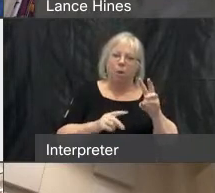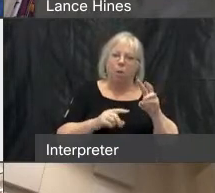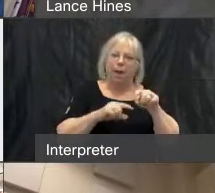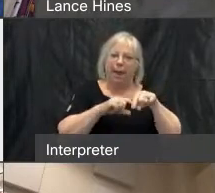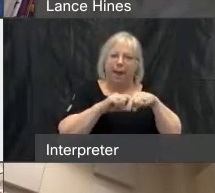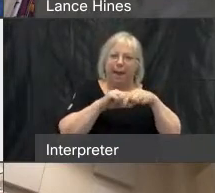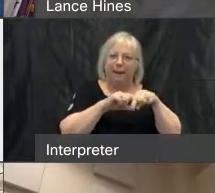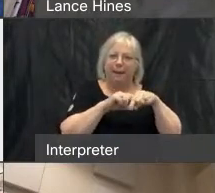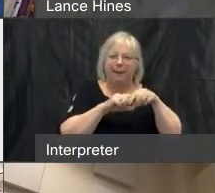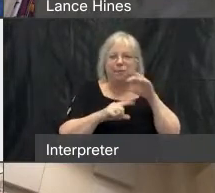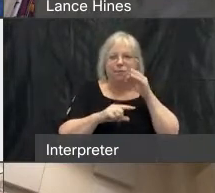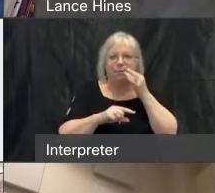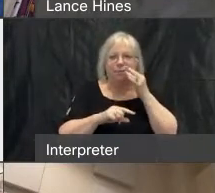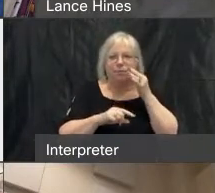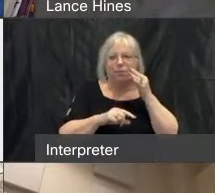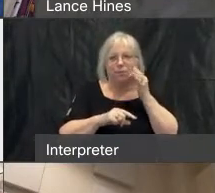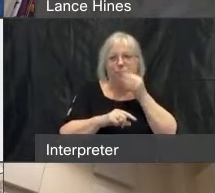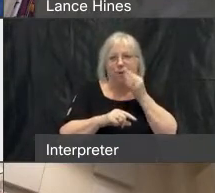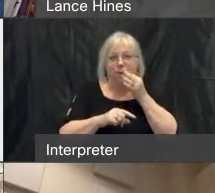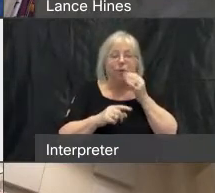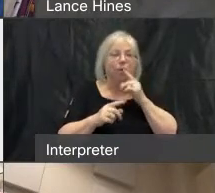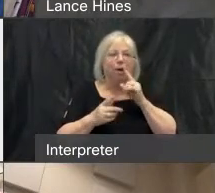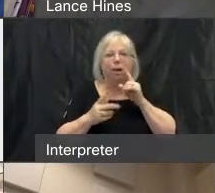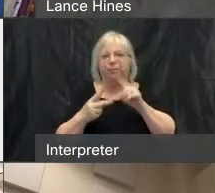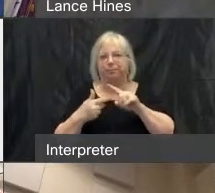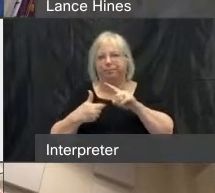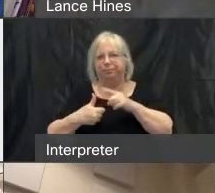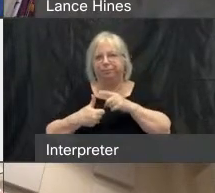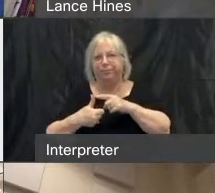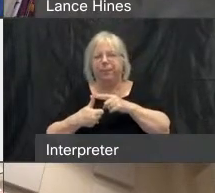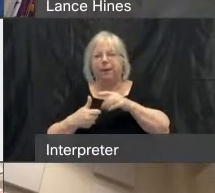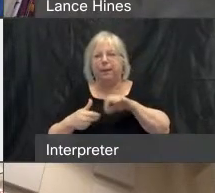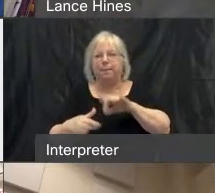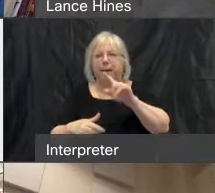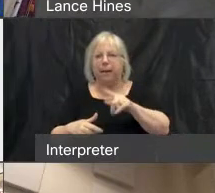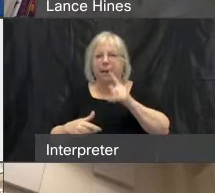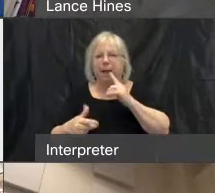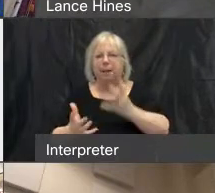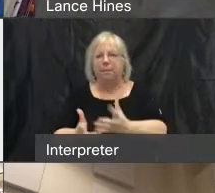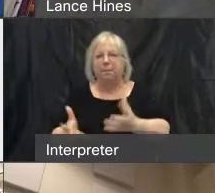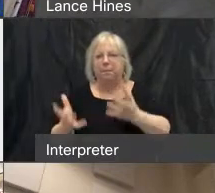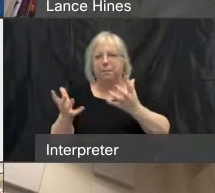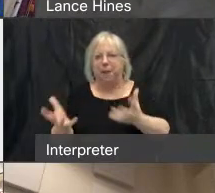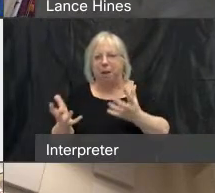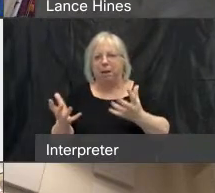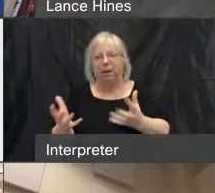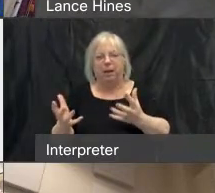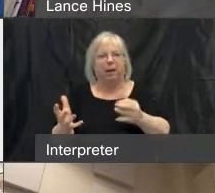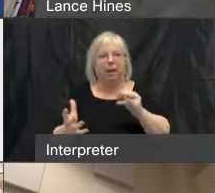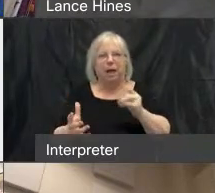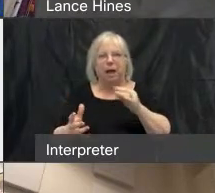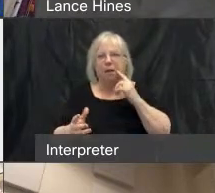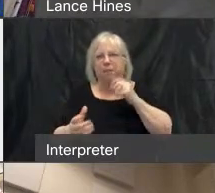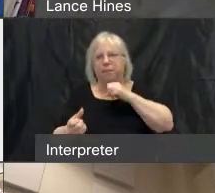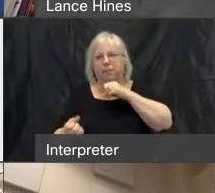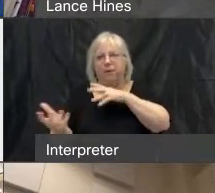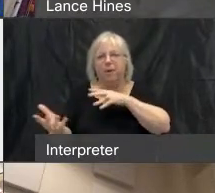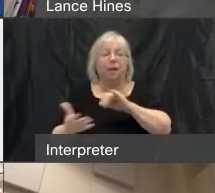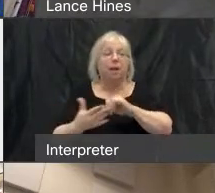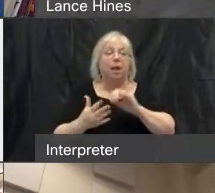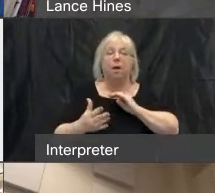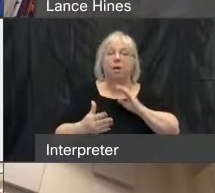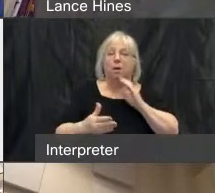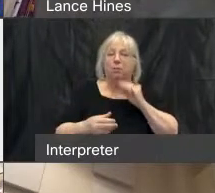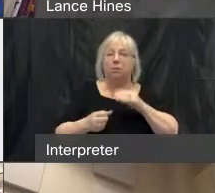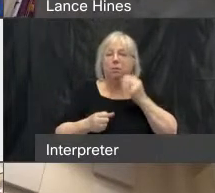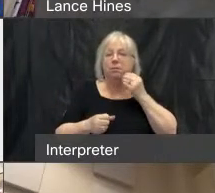picking up bulky items. You know, those kinds of things that our neighborhoods expect us to do. And when